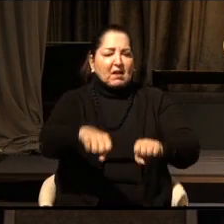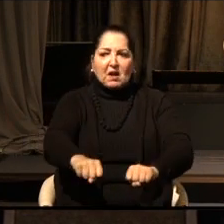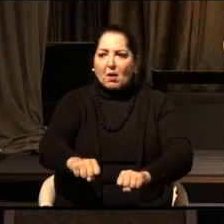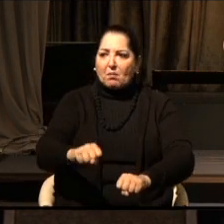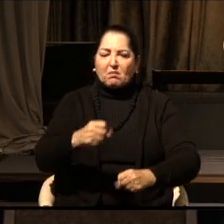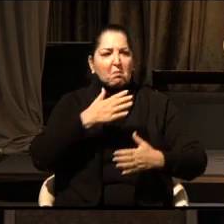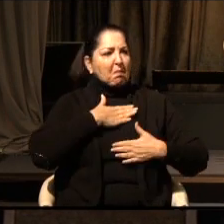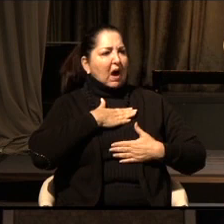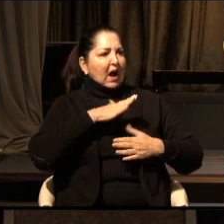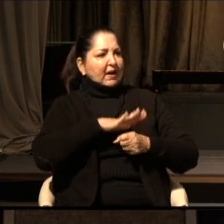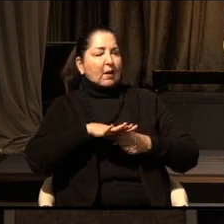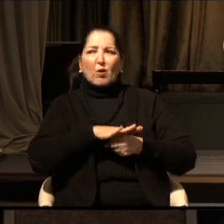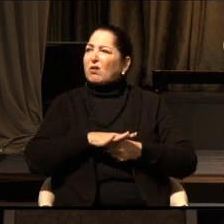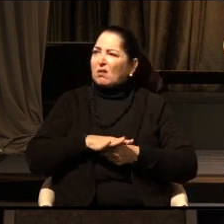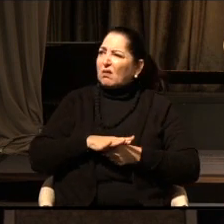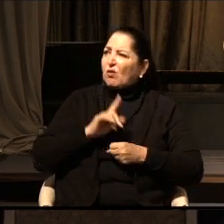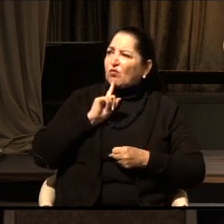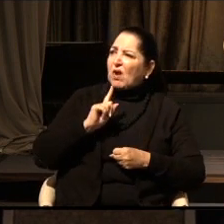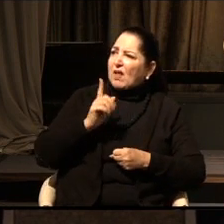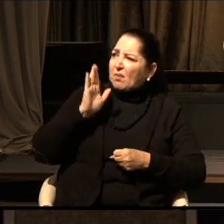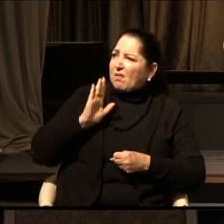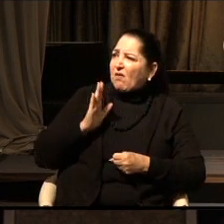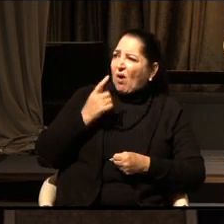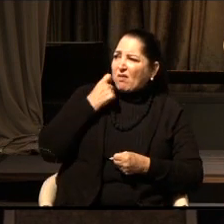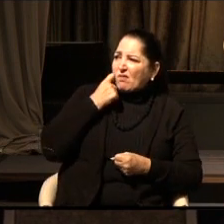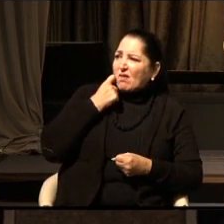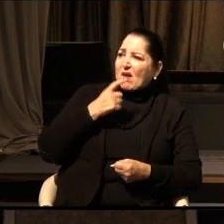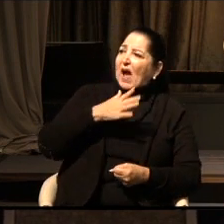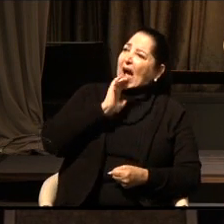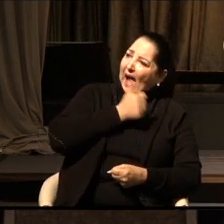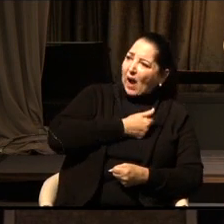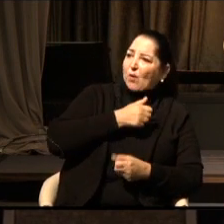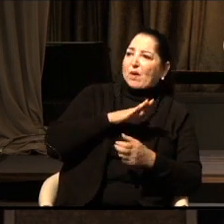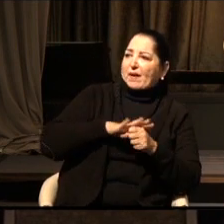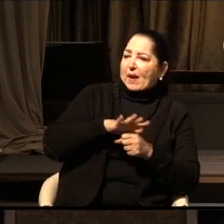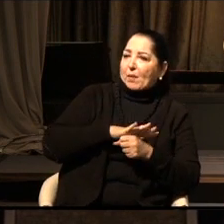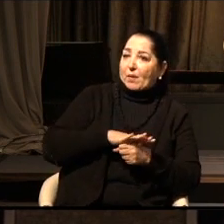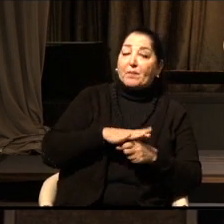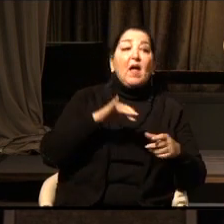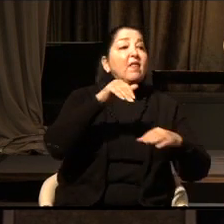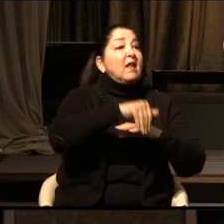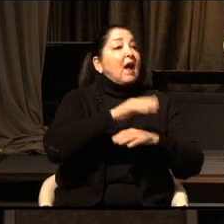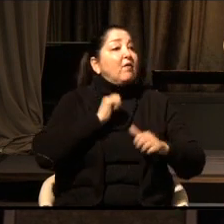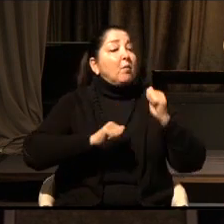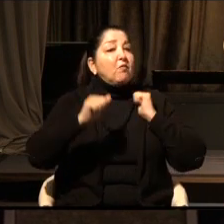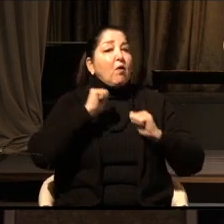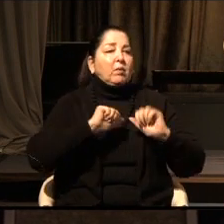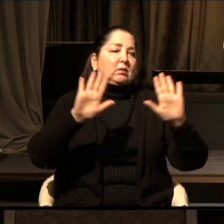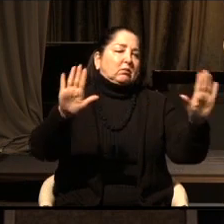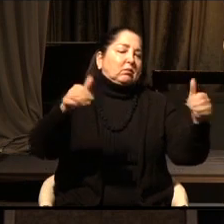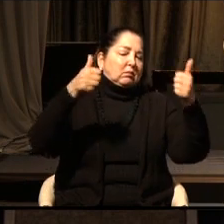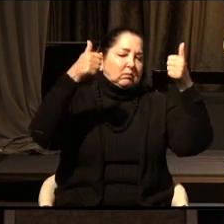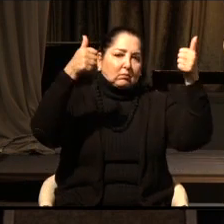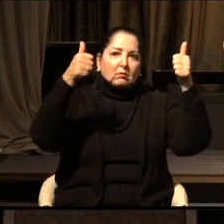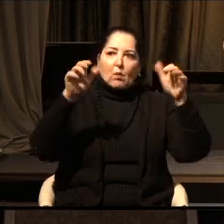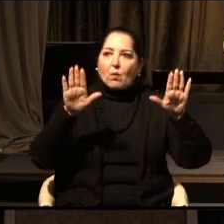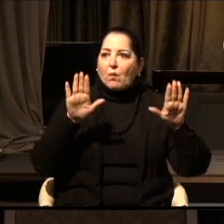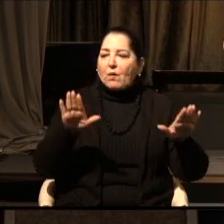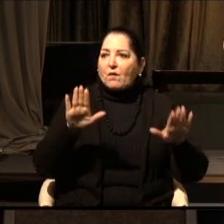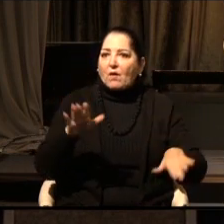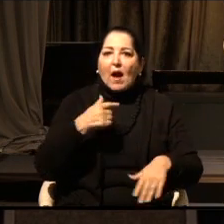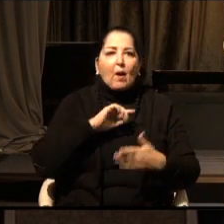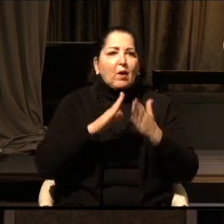belongs to them. The night of our outdoor performance was better than I could have imagined. Our community came out in full